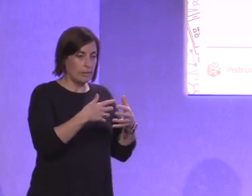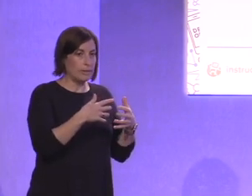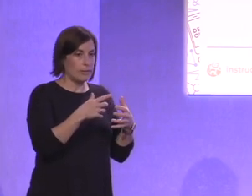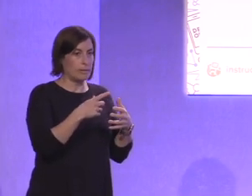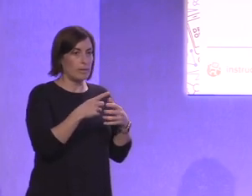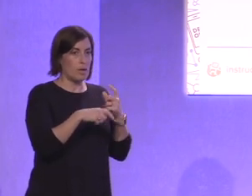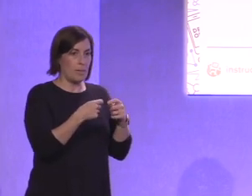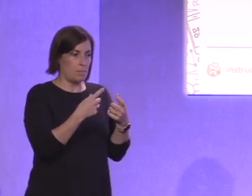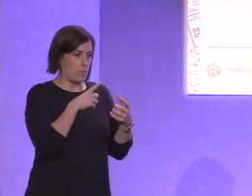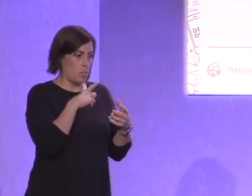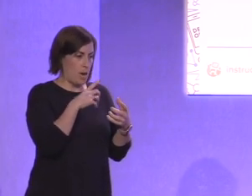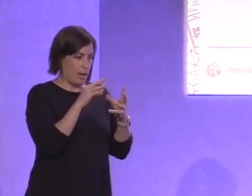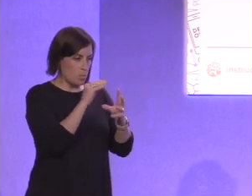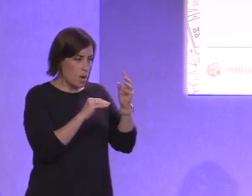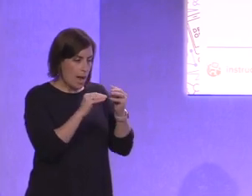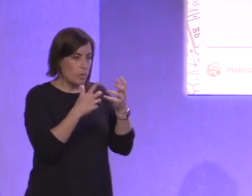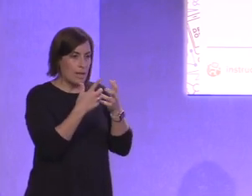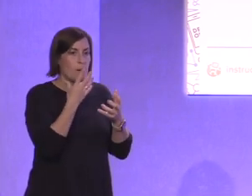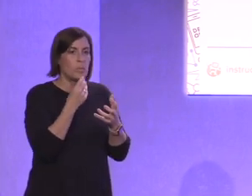users.